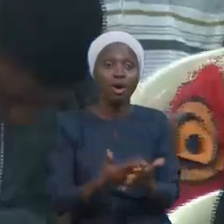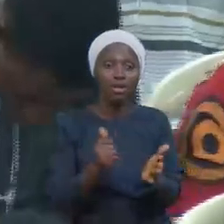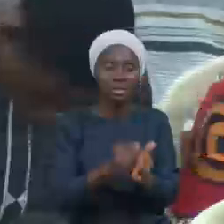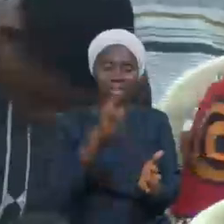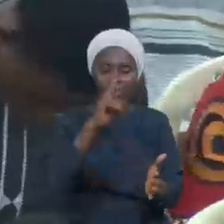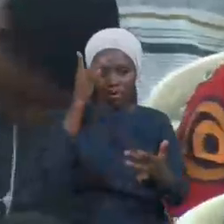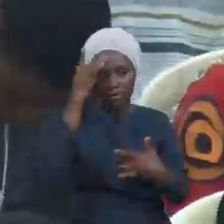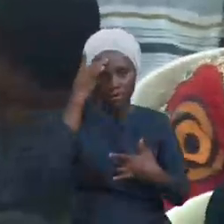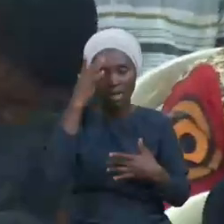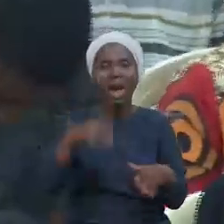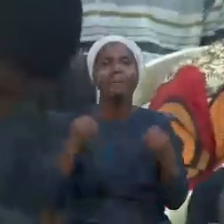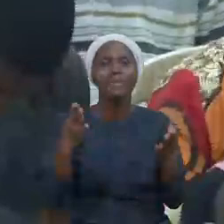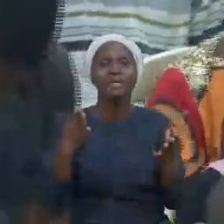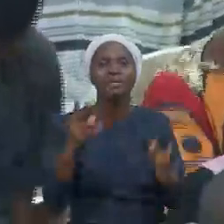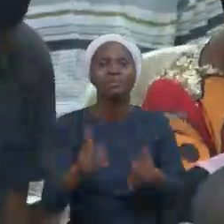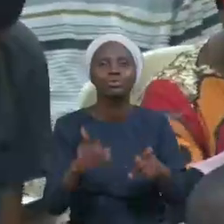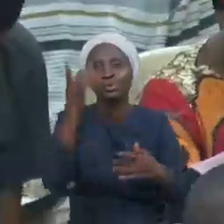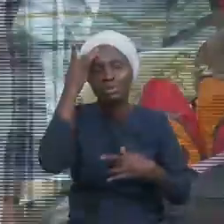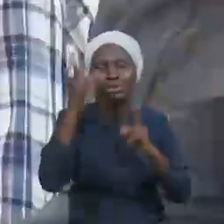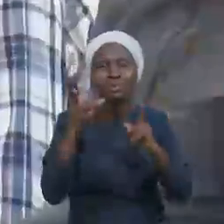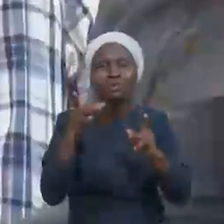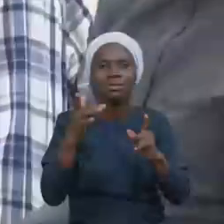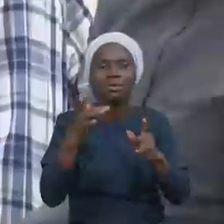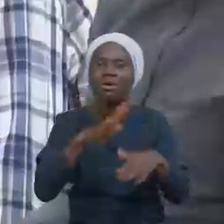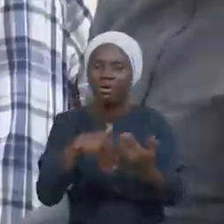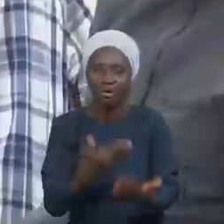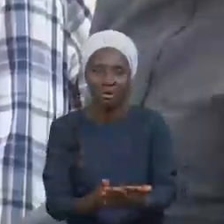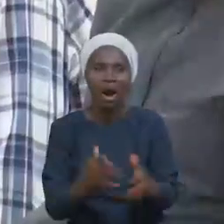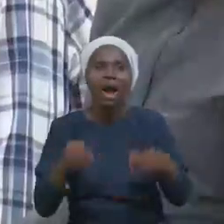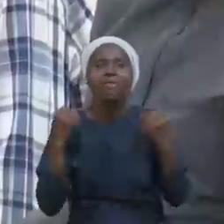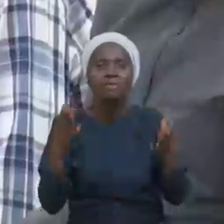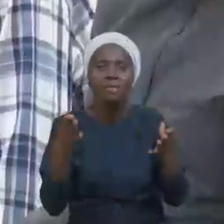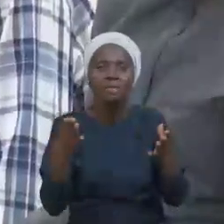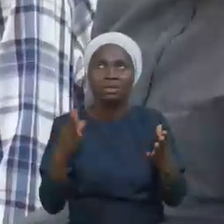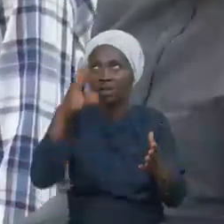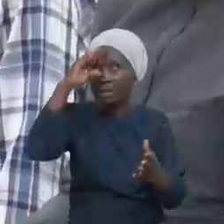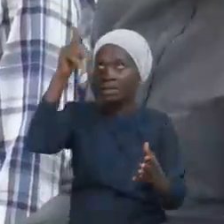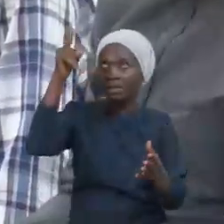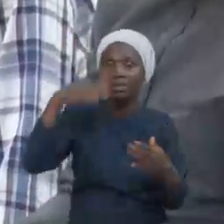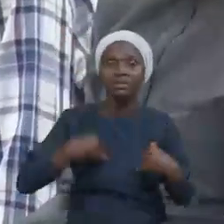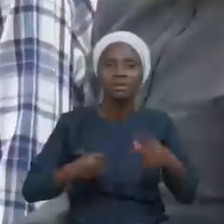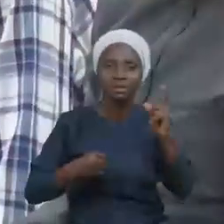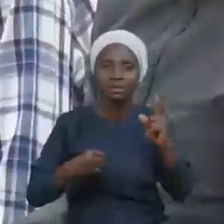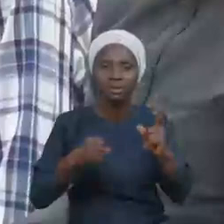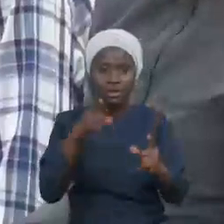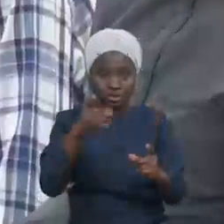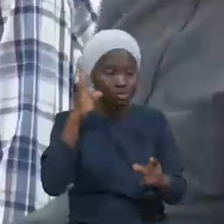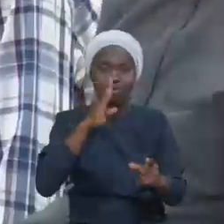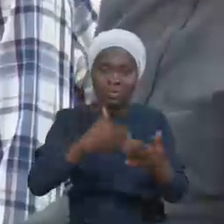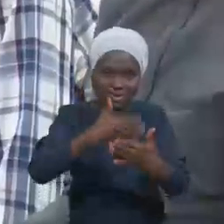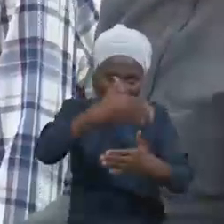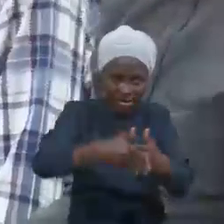sick? How many did he heal? Who is the next one? You'll be the next